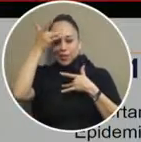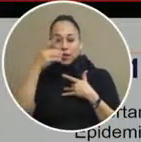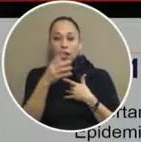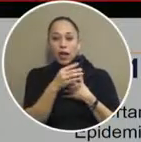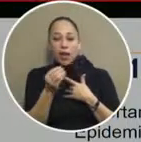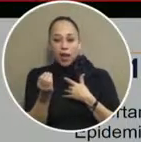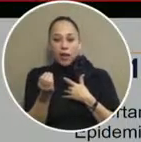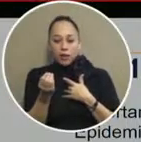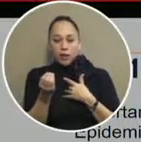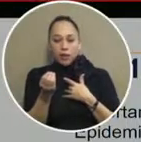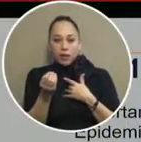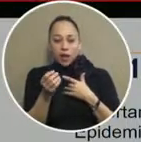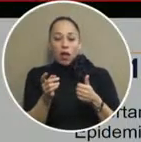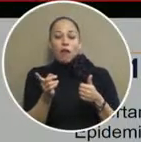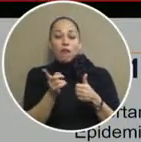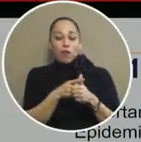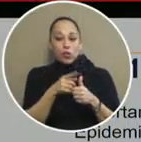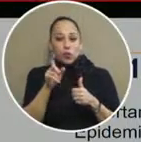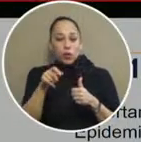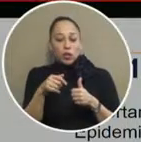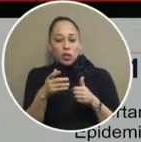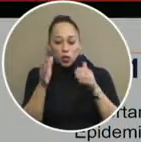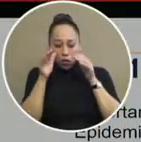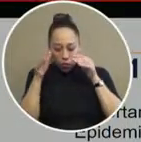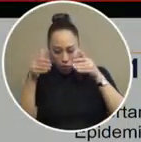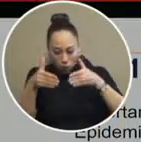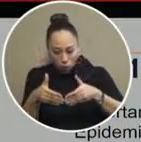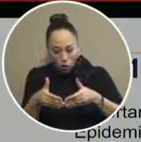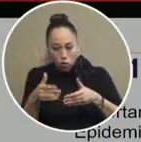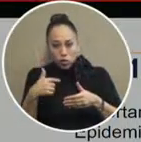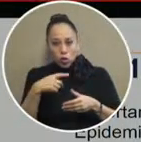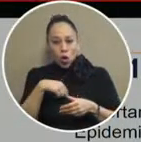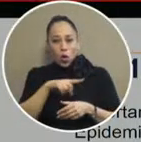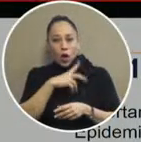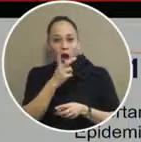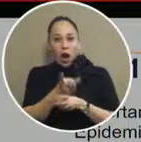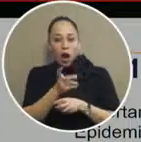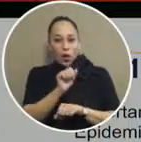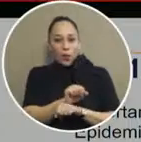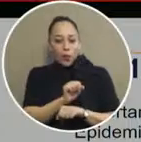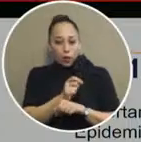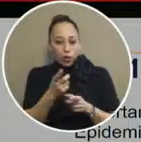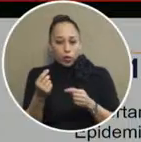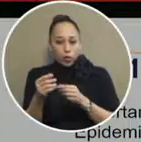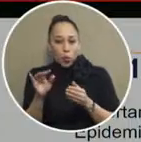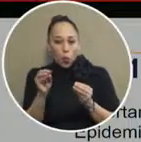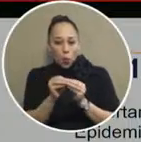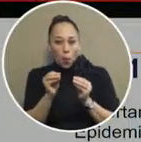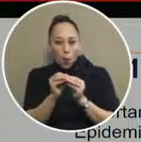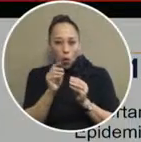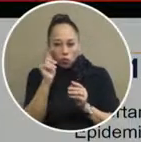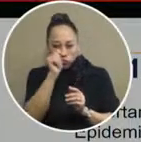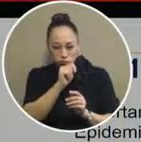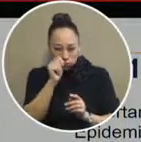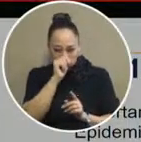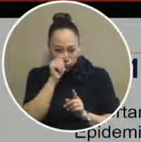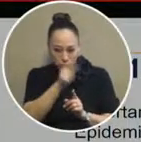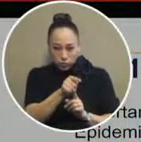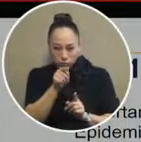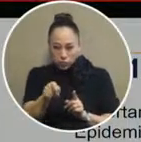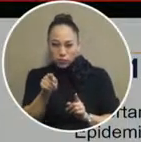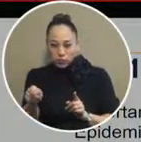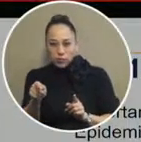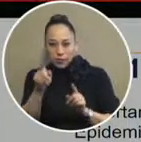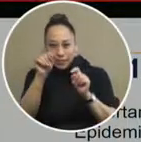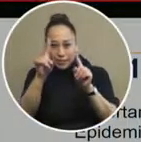And at the beginning, we need to be focusing our efforts in doing more targeted testing. As the disease